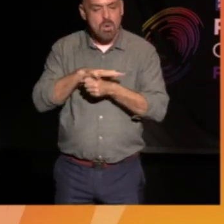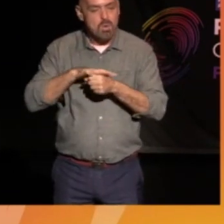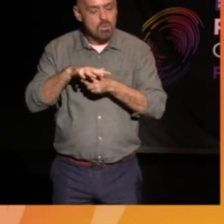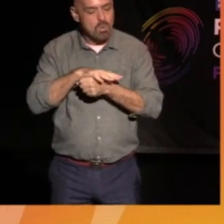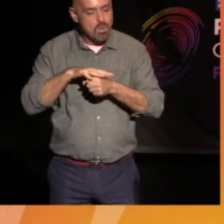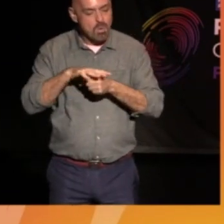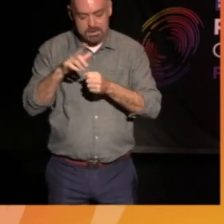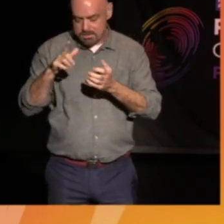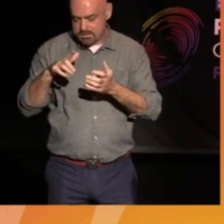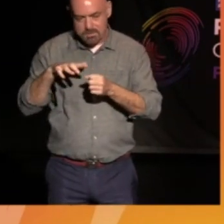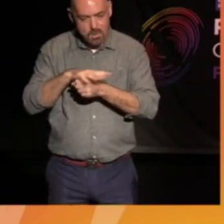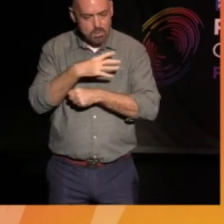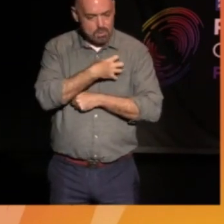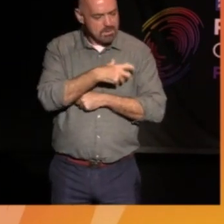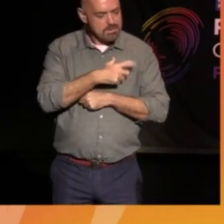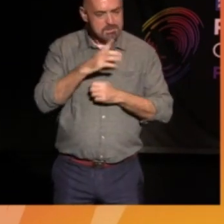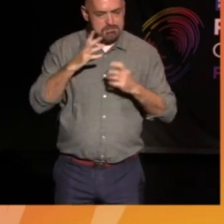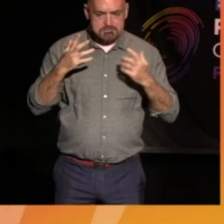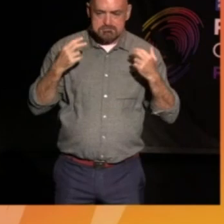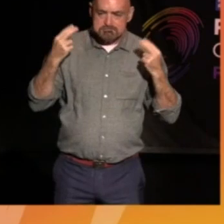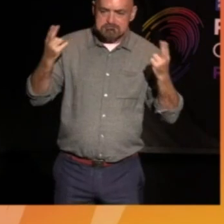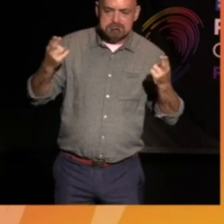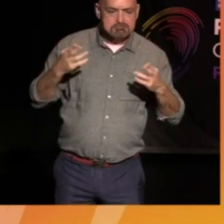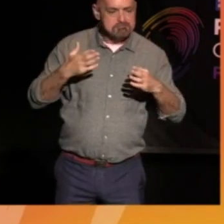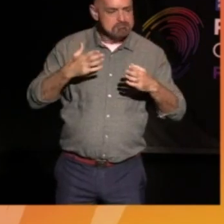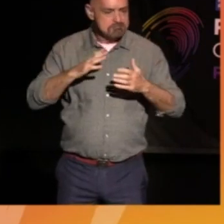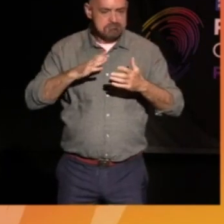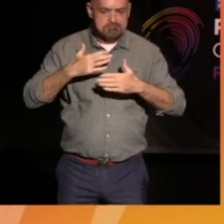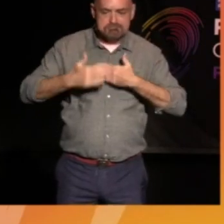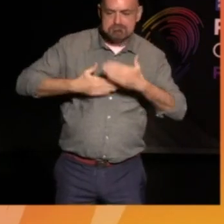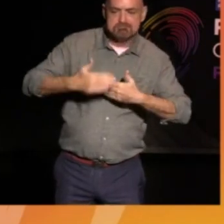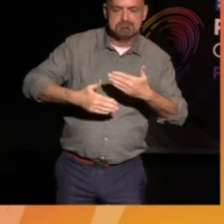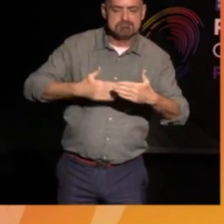unions have been very, very active, like the